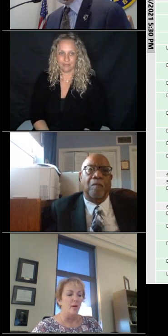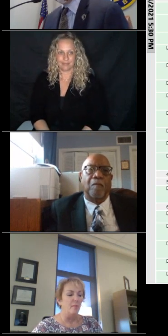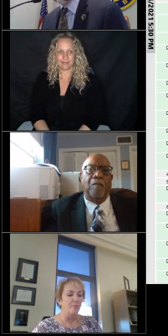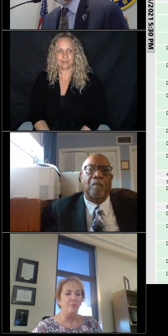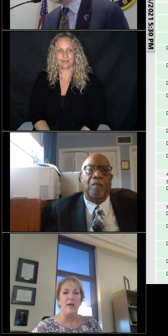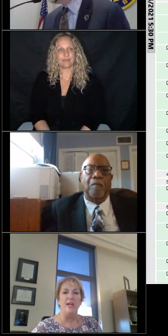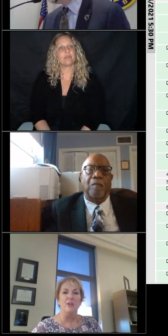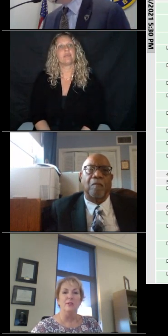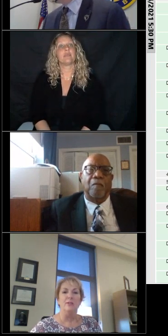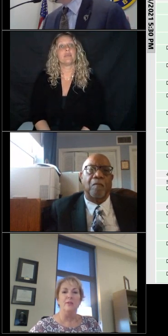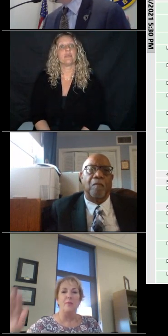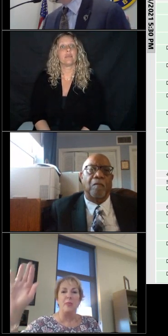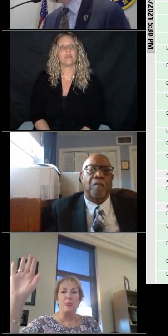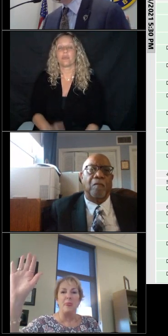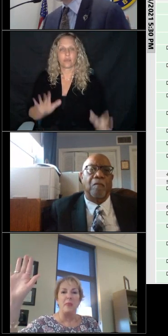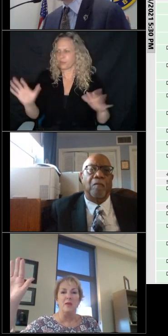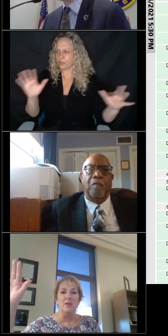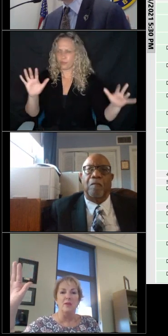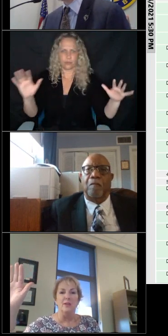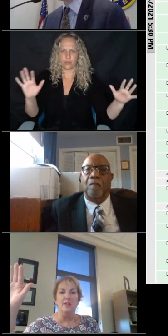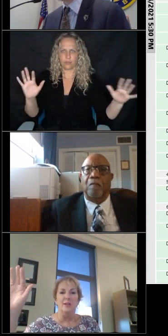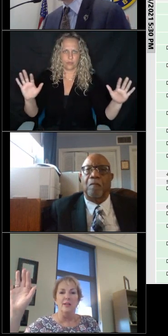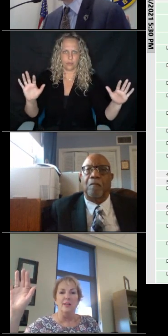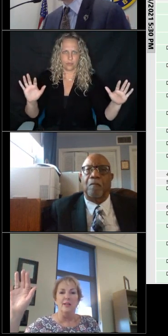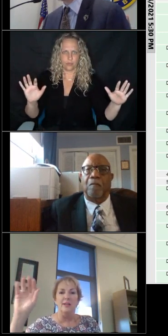And I would request. Mayor?